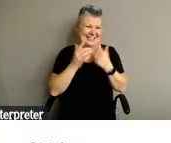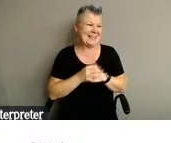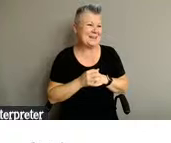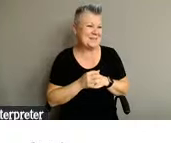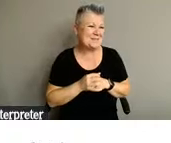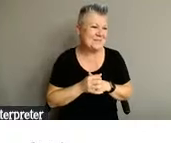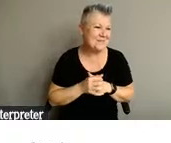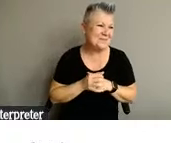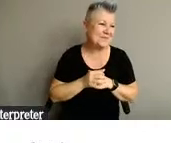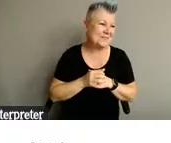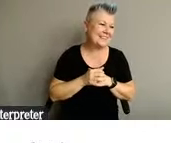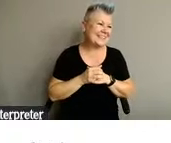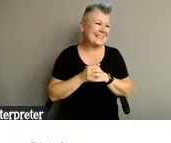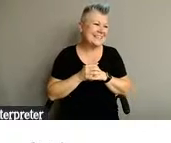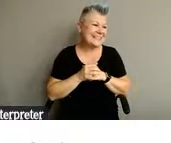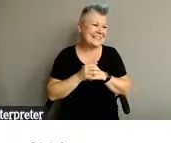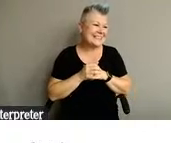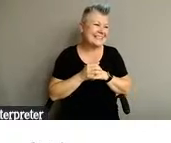Go ahead, Dr. You're right.